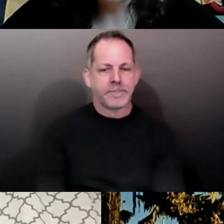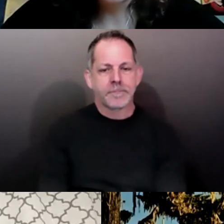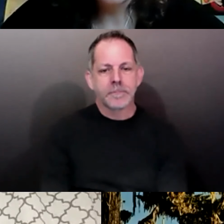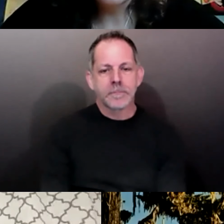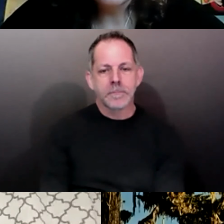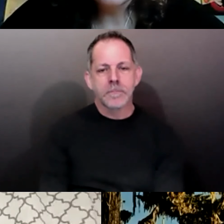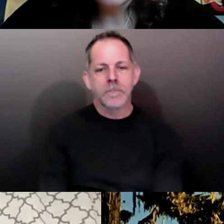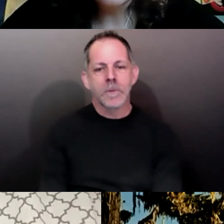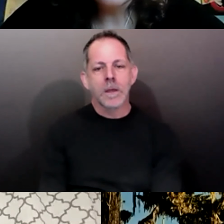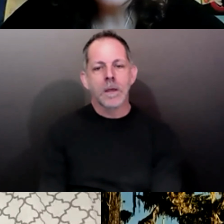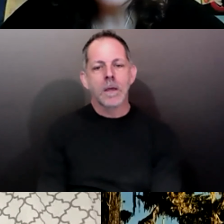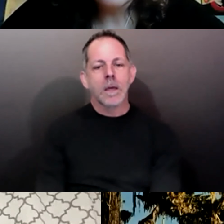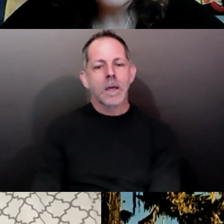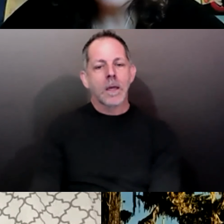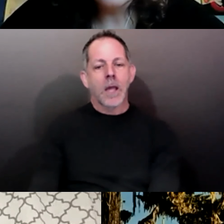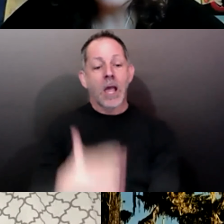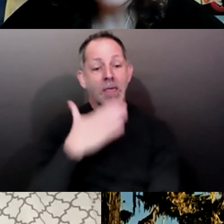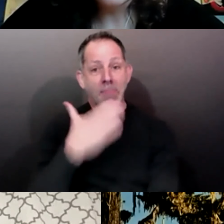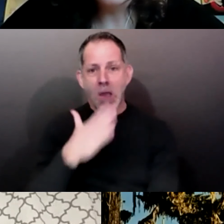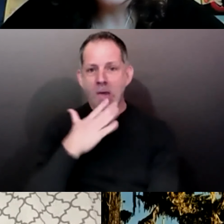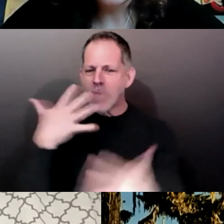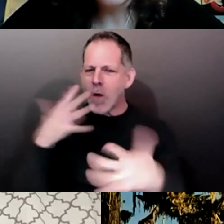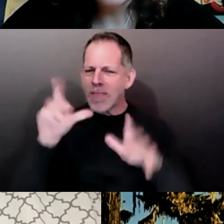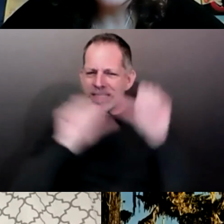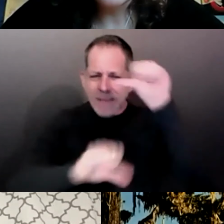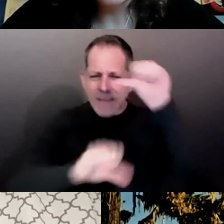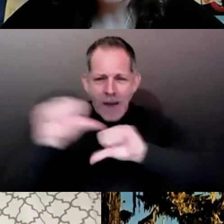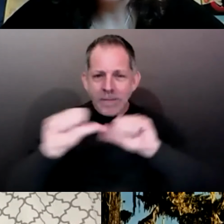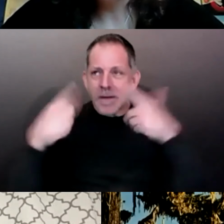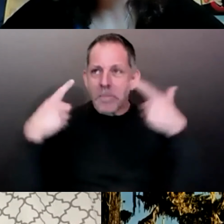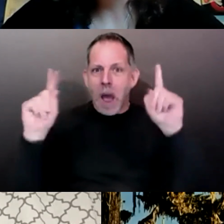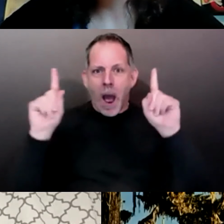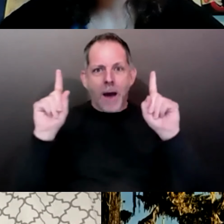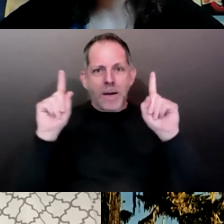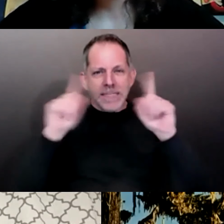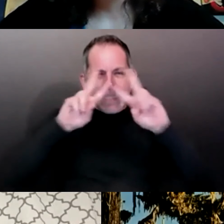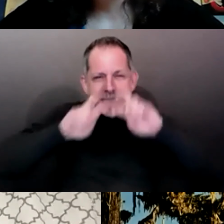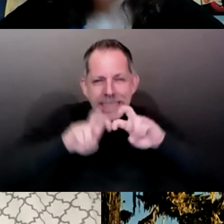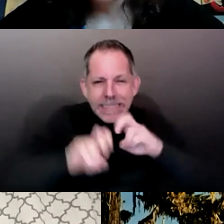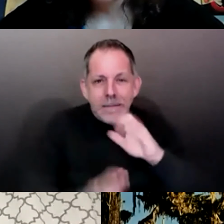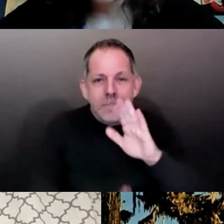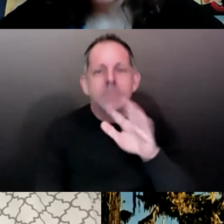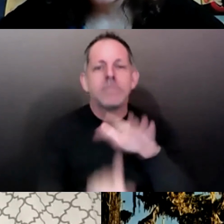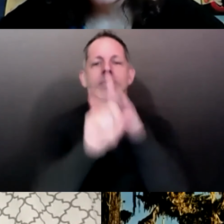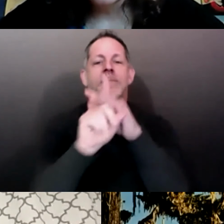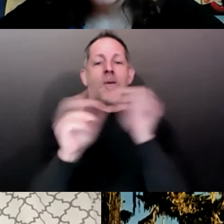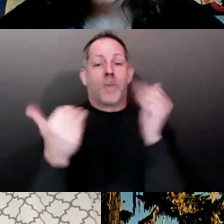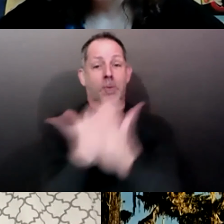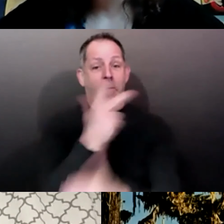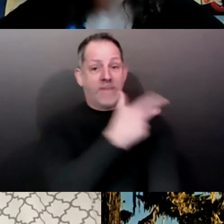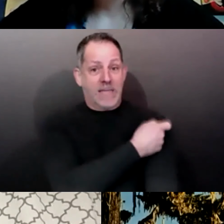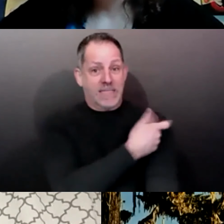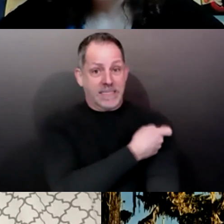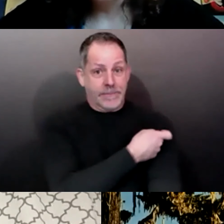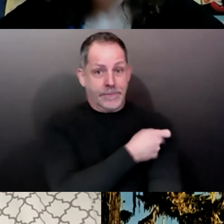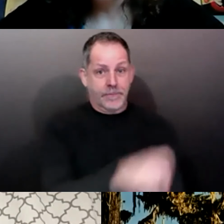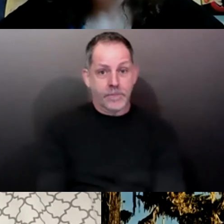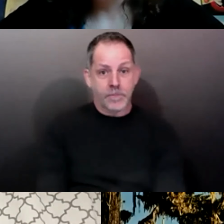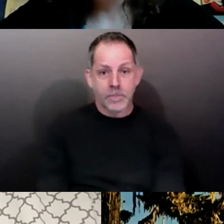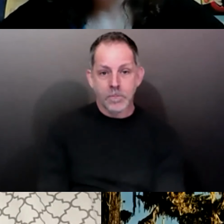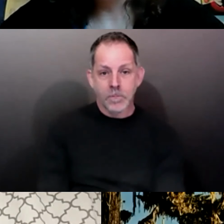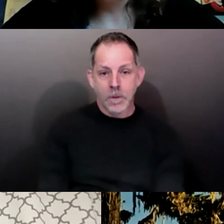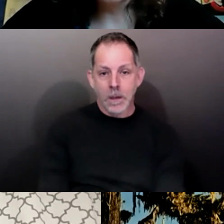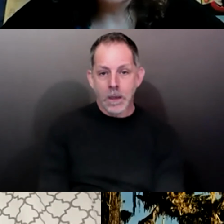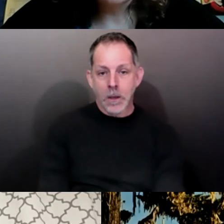am incredibly frustrated by the lack of supply so far that the county and state have received. We've been told the supply